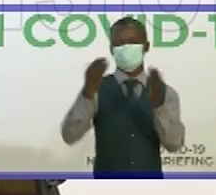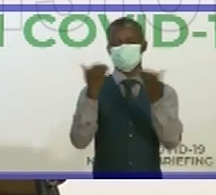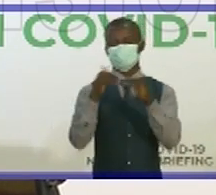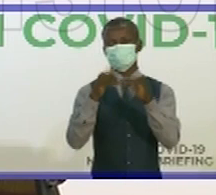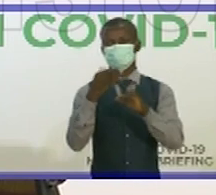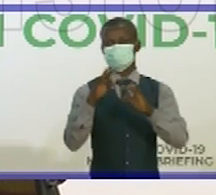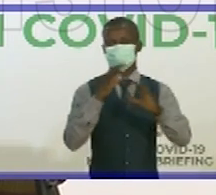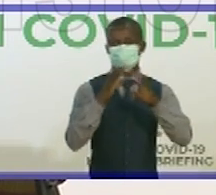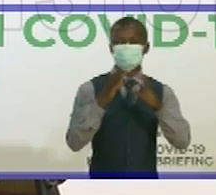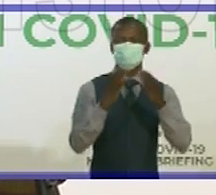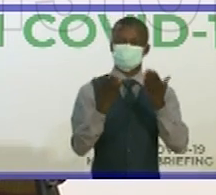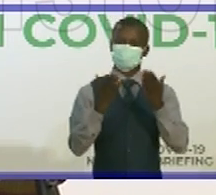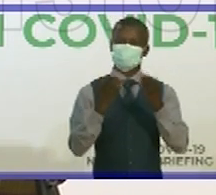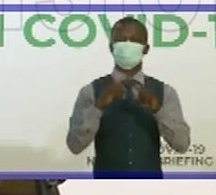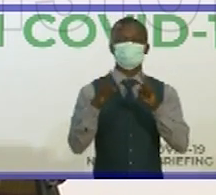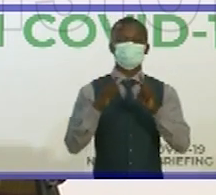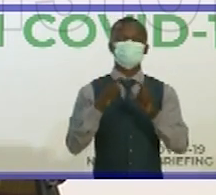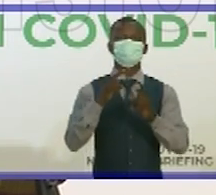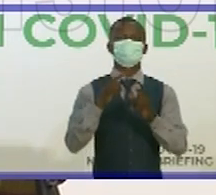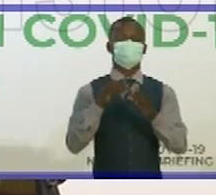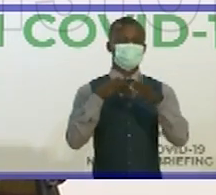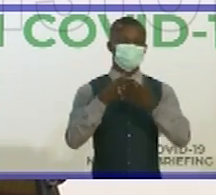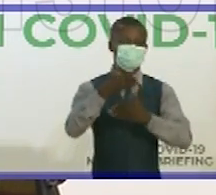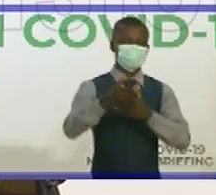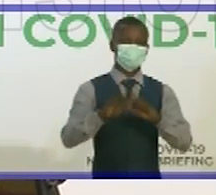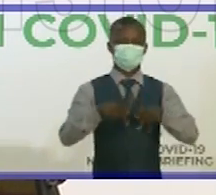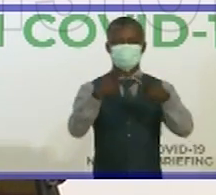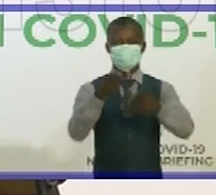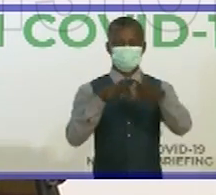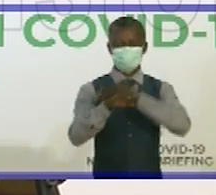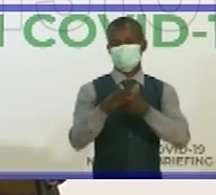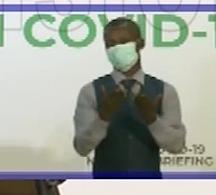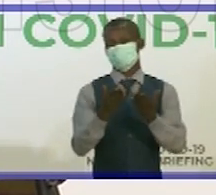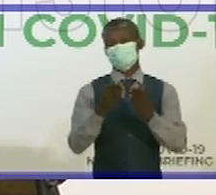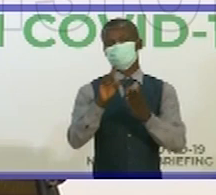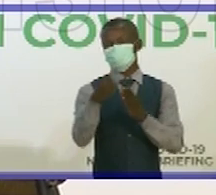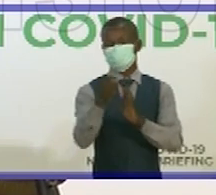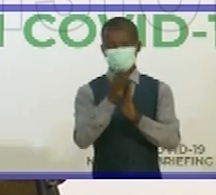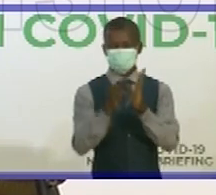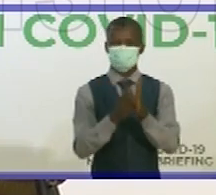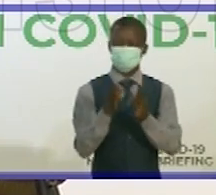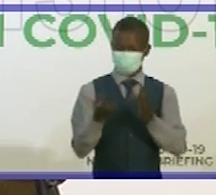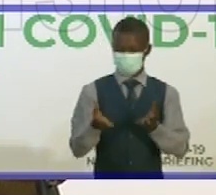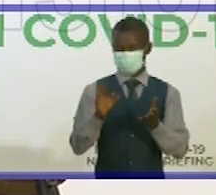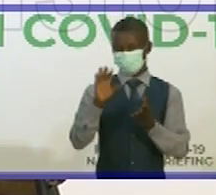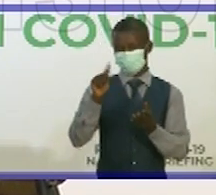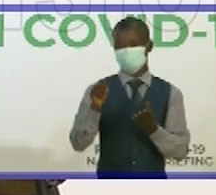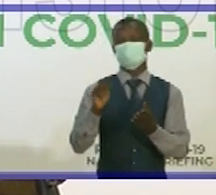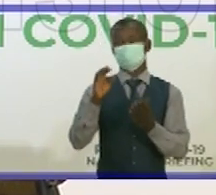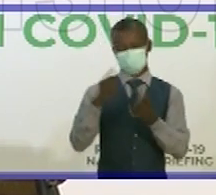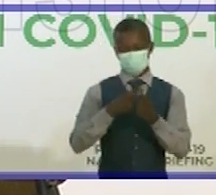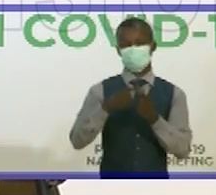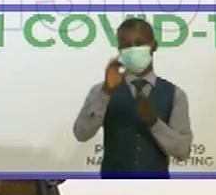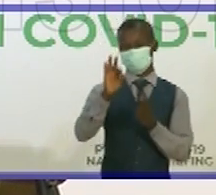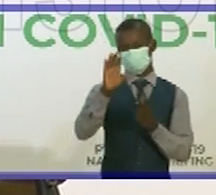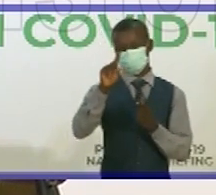communicator. The next level is to provide you the access to the state lines, and it's only the state. If you're in FCT, yes, it's the FCT, but any other state